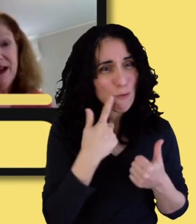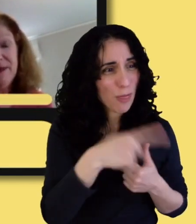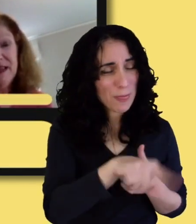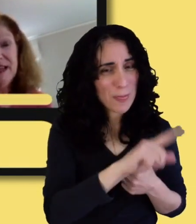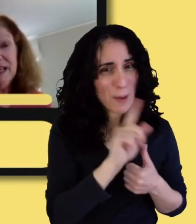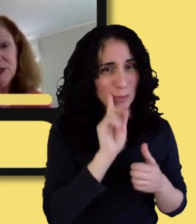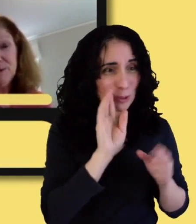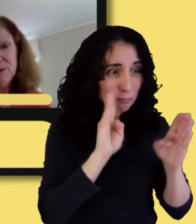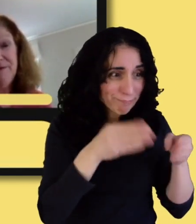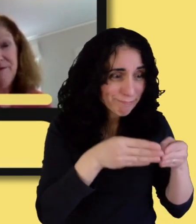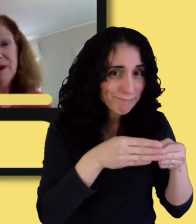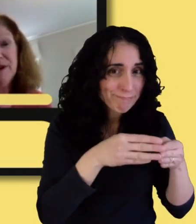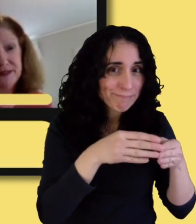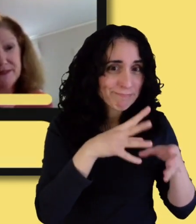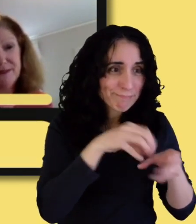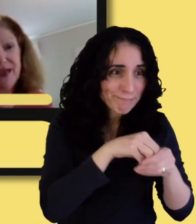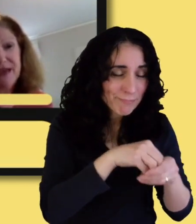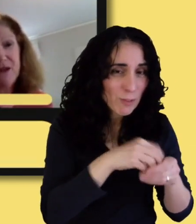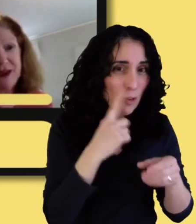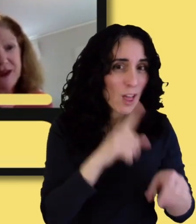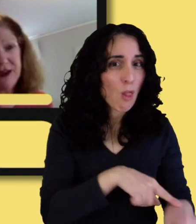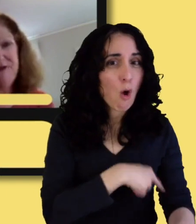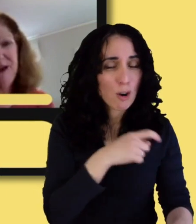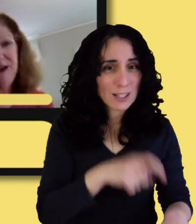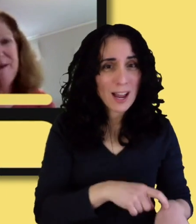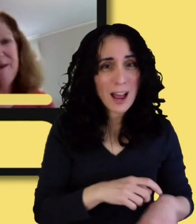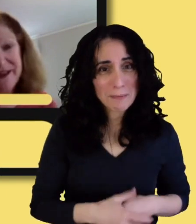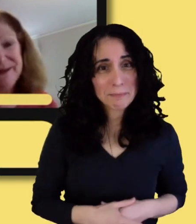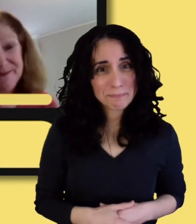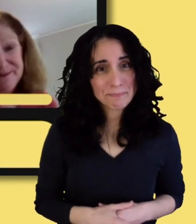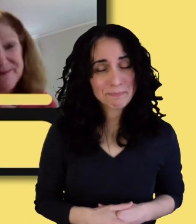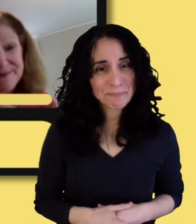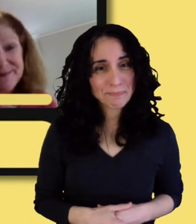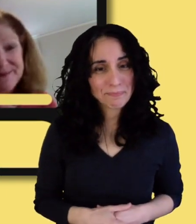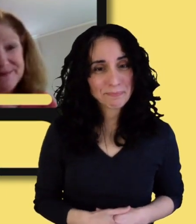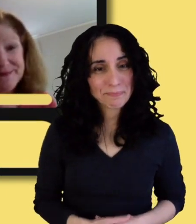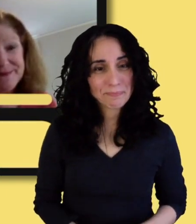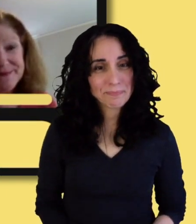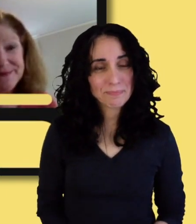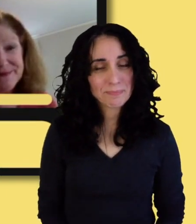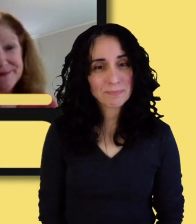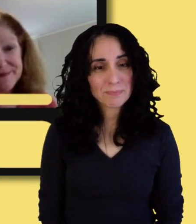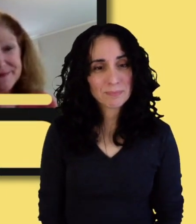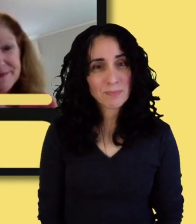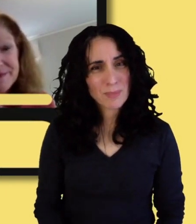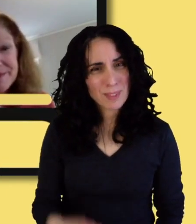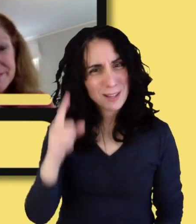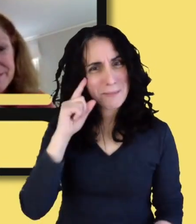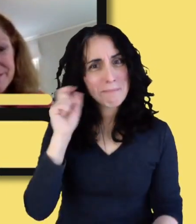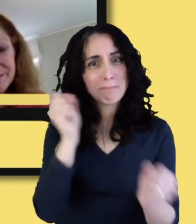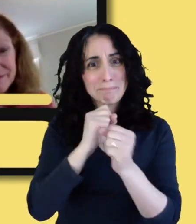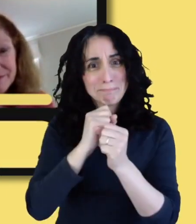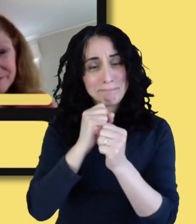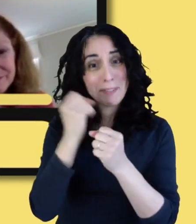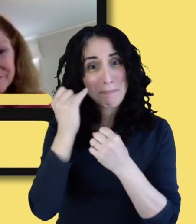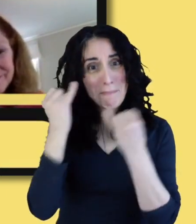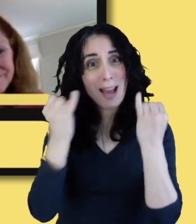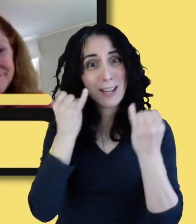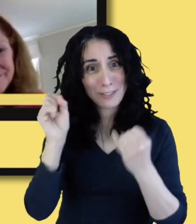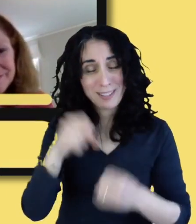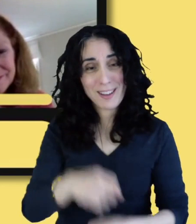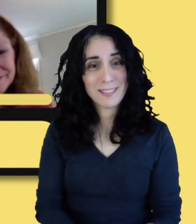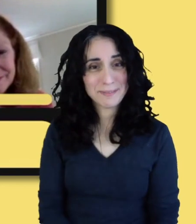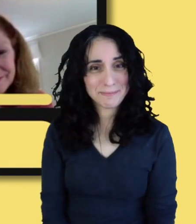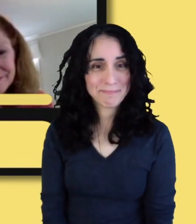to maintain engagement and focus for that long time, a time period. I would imagine that it would be.